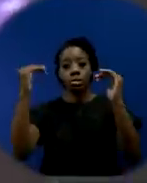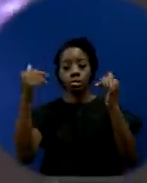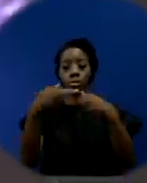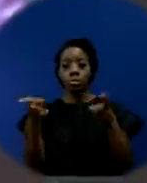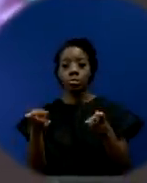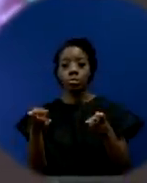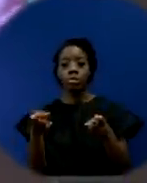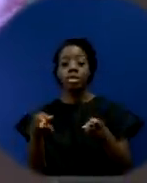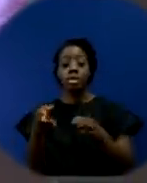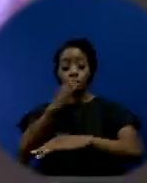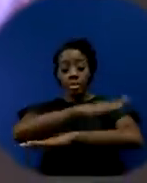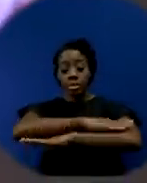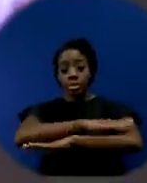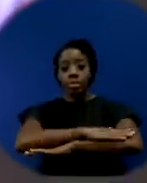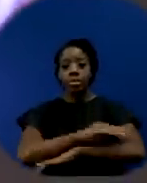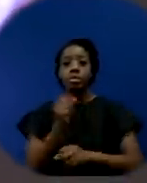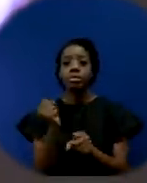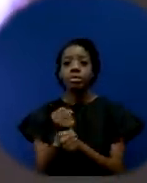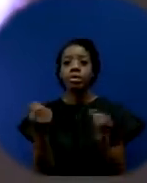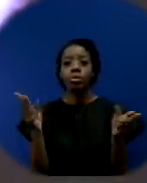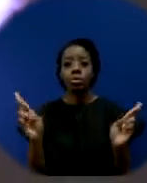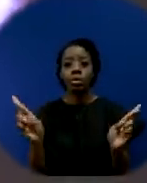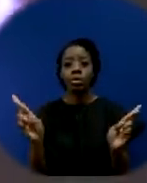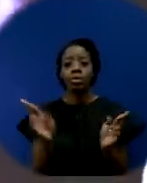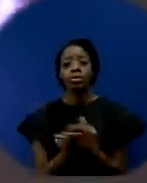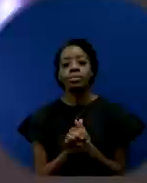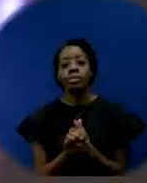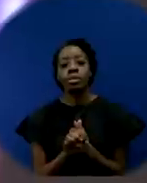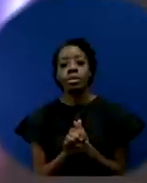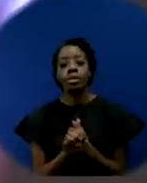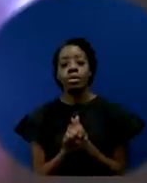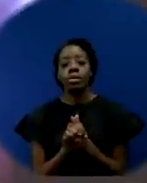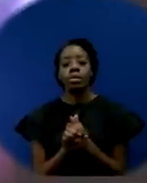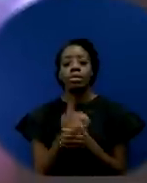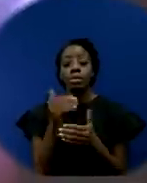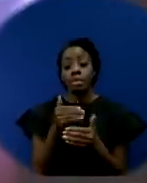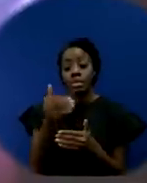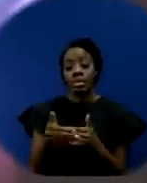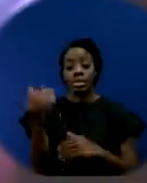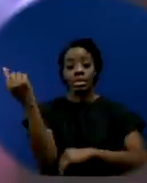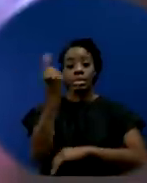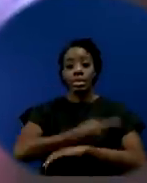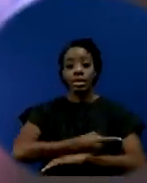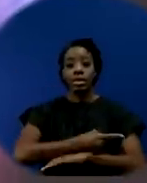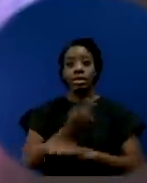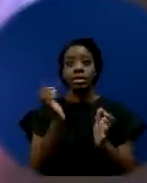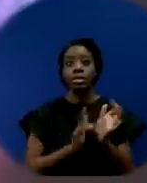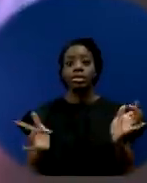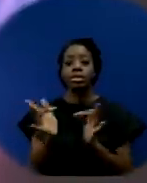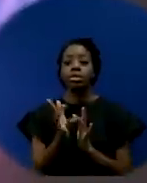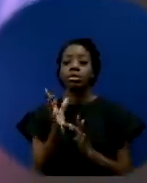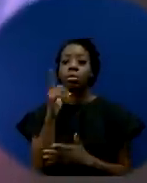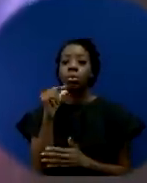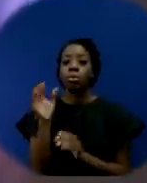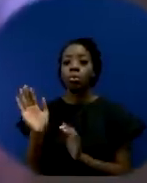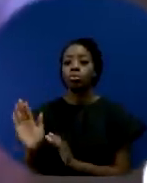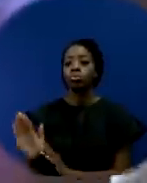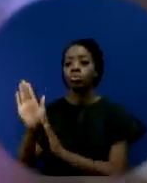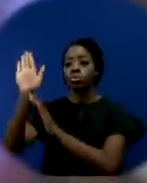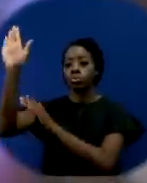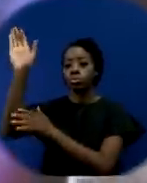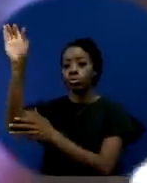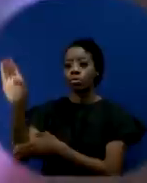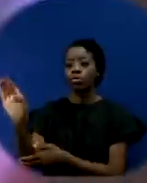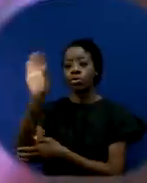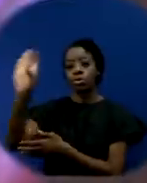to a table that was prepared for them. And on that next day, Jesus, who was lifted up on the cross, who